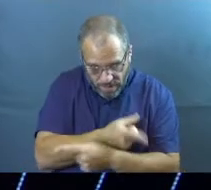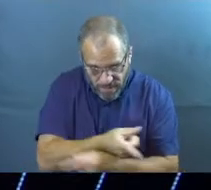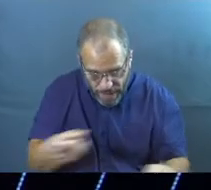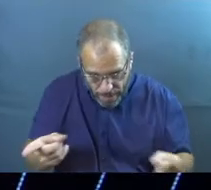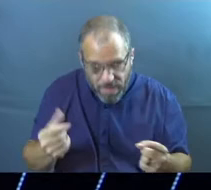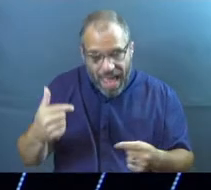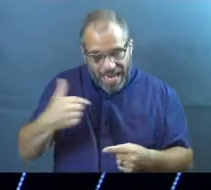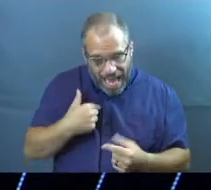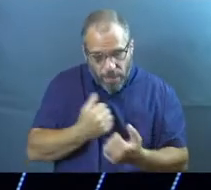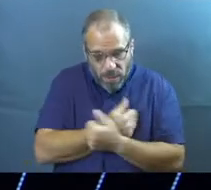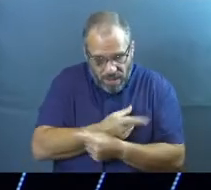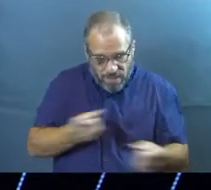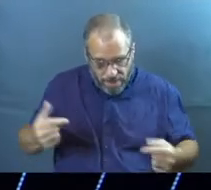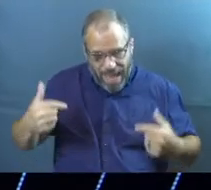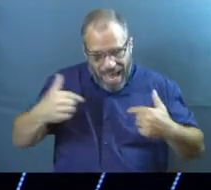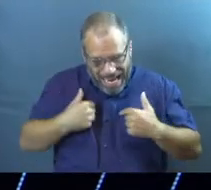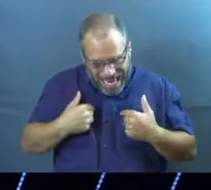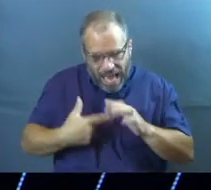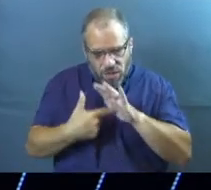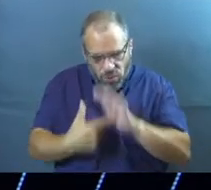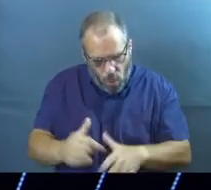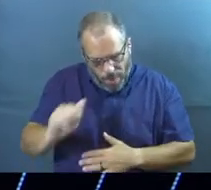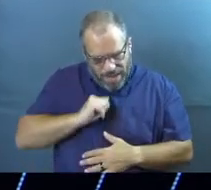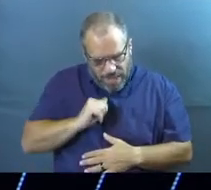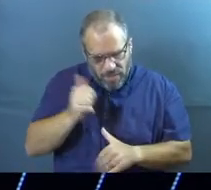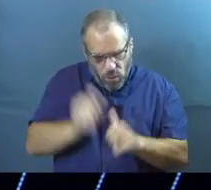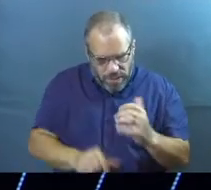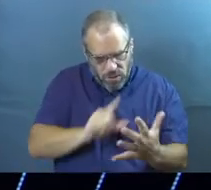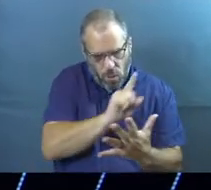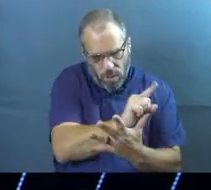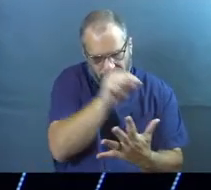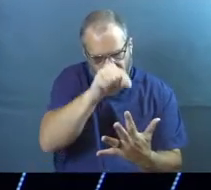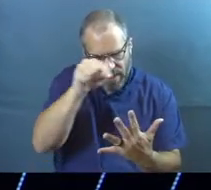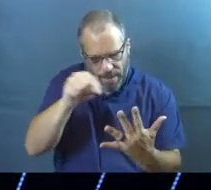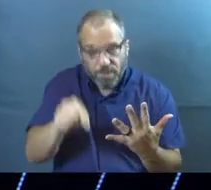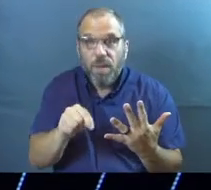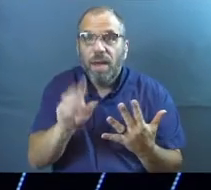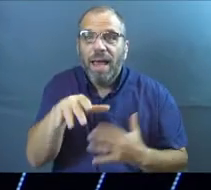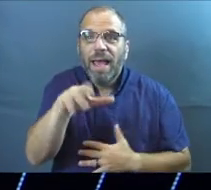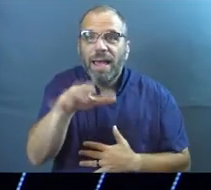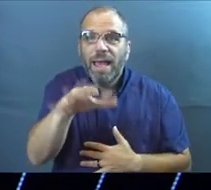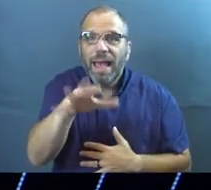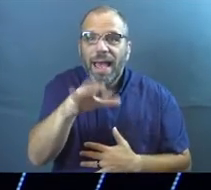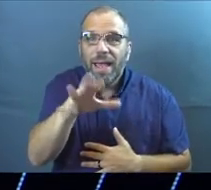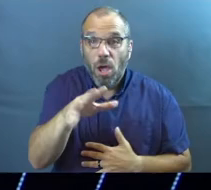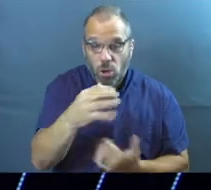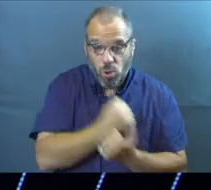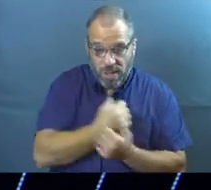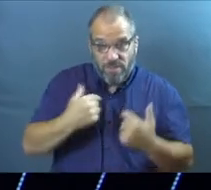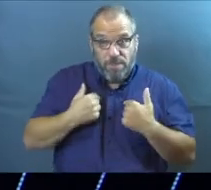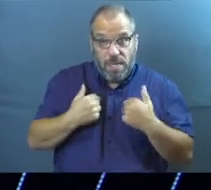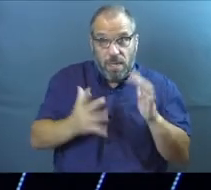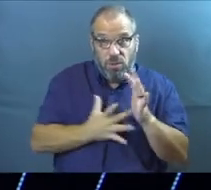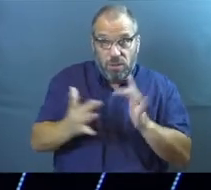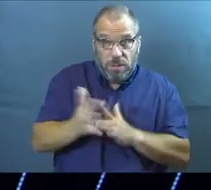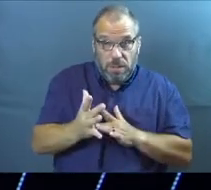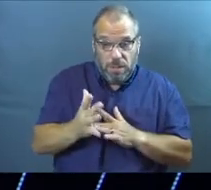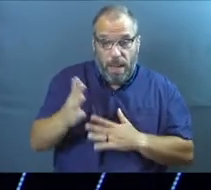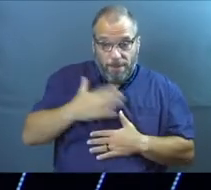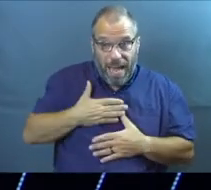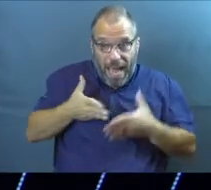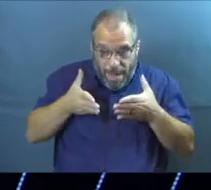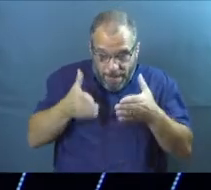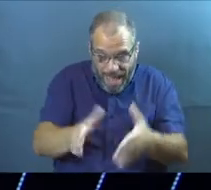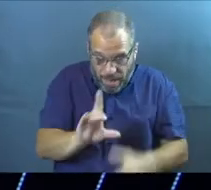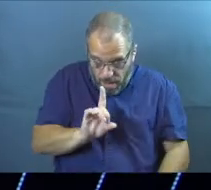them, and I will love them, and I will reveal myself to each of them. So do you see what happens? He says, you start loving me, you start coming onto my